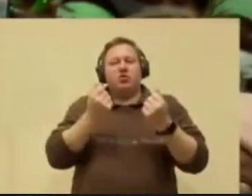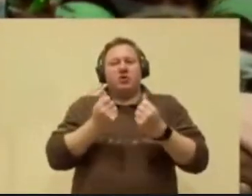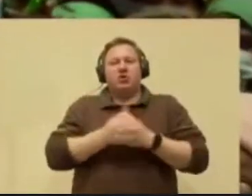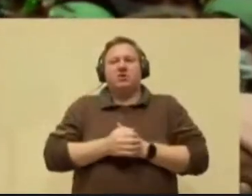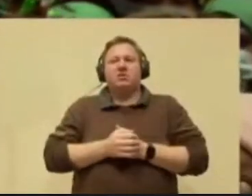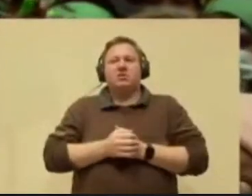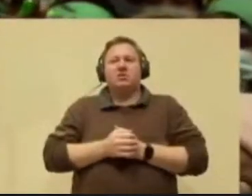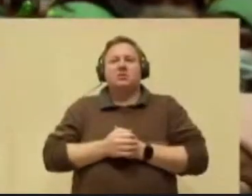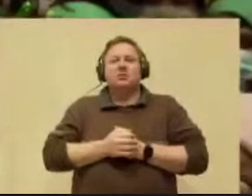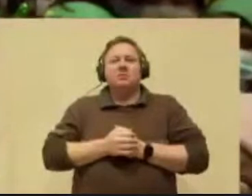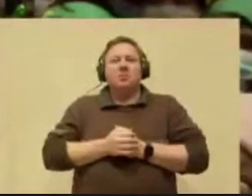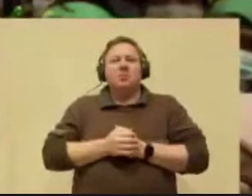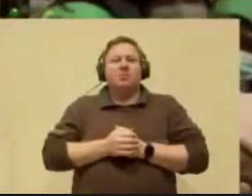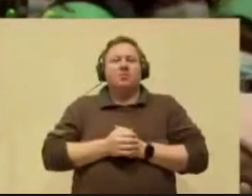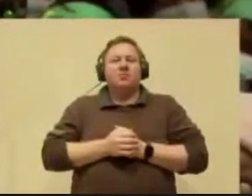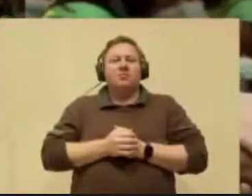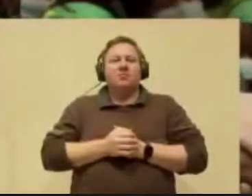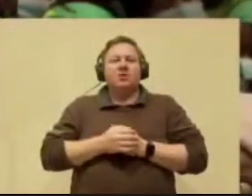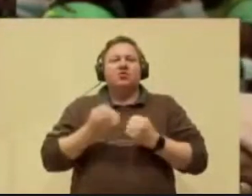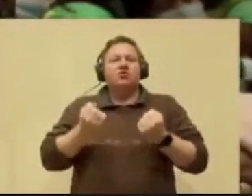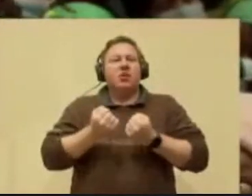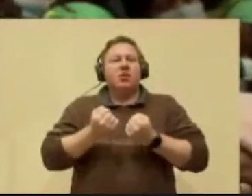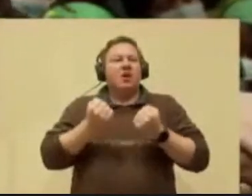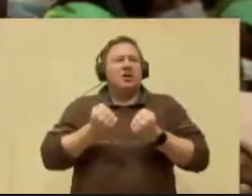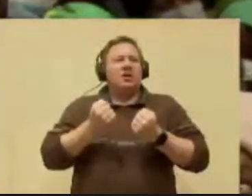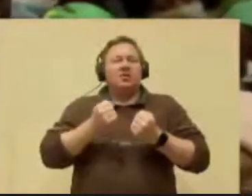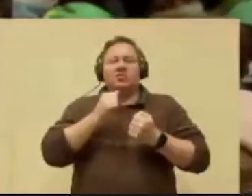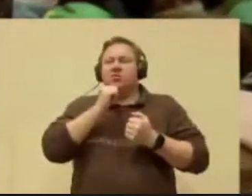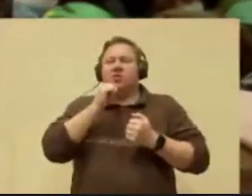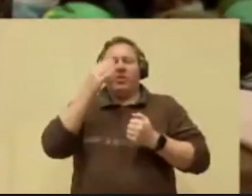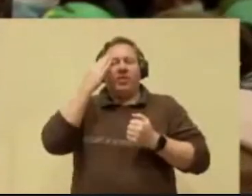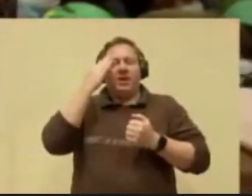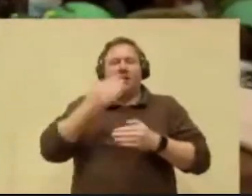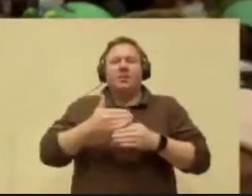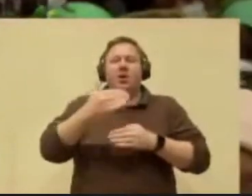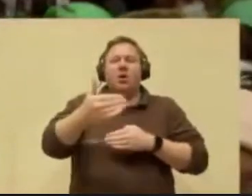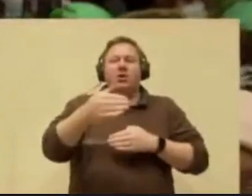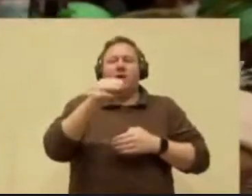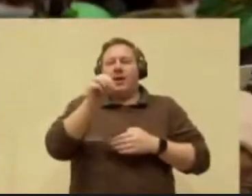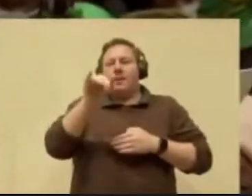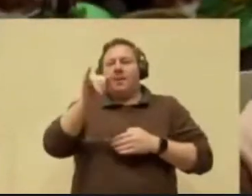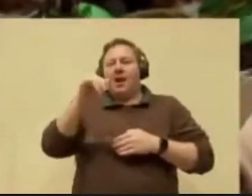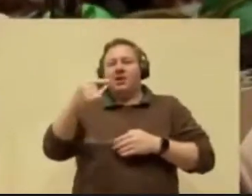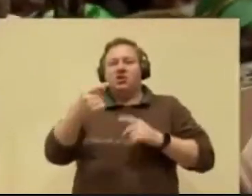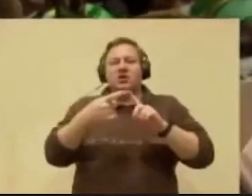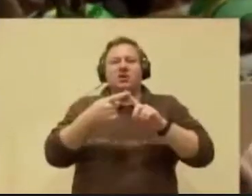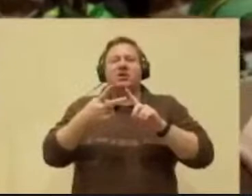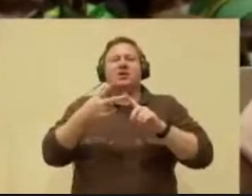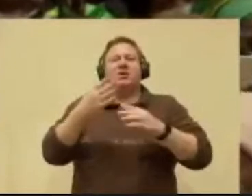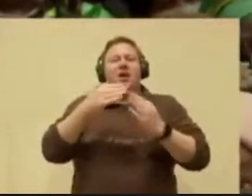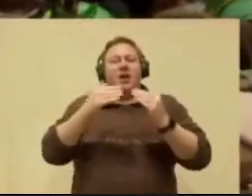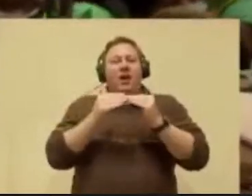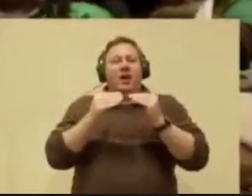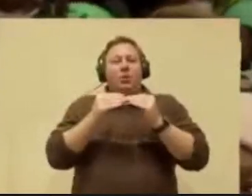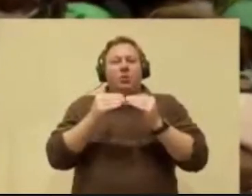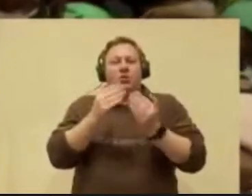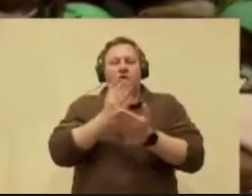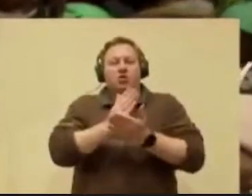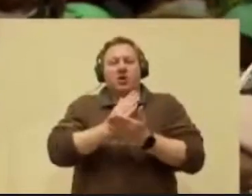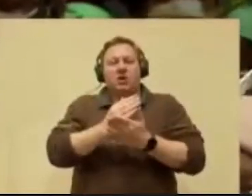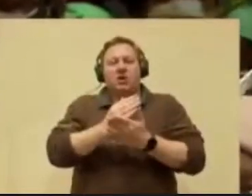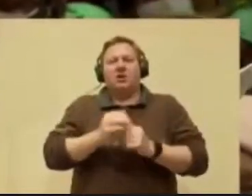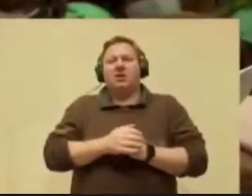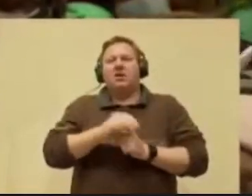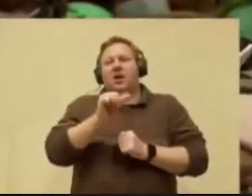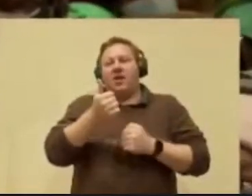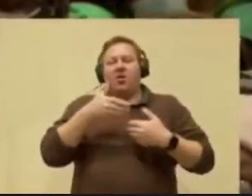struggling as if we are not thinking beyond mig and equitable share and a other source